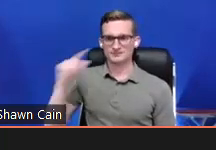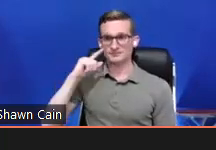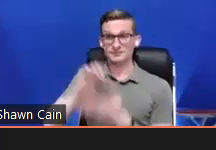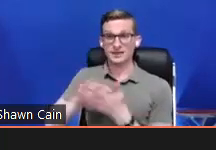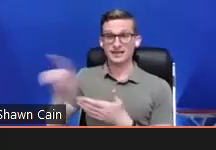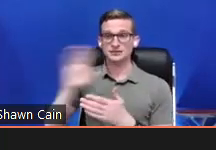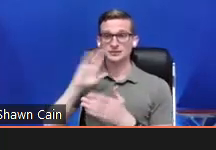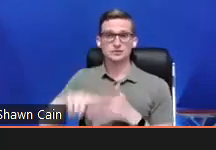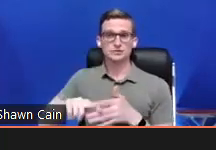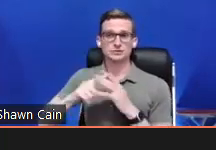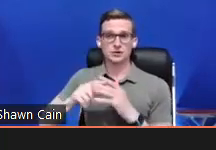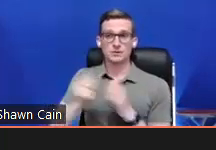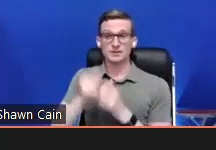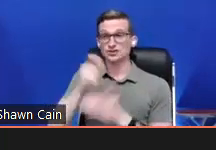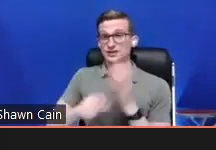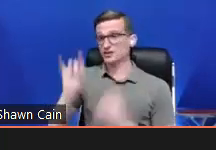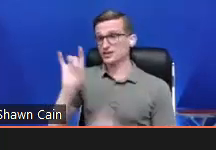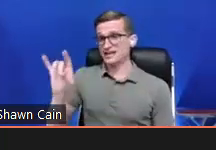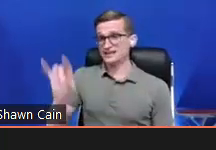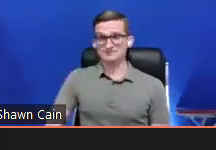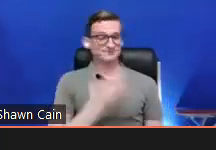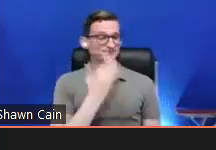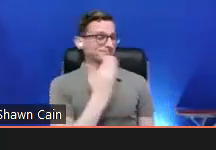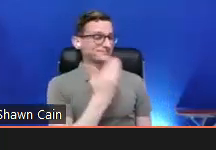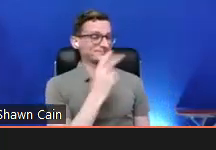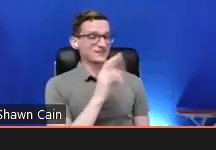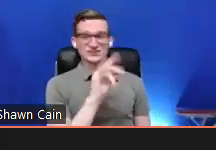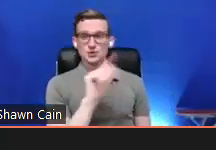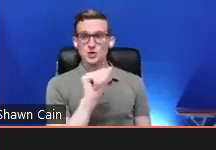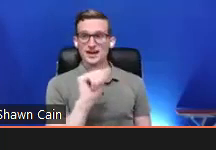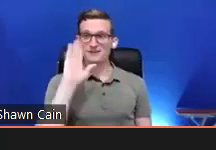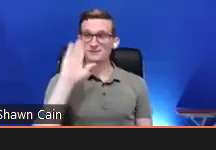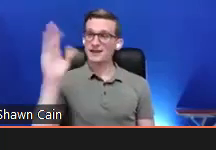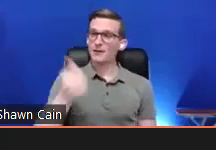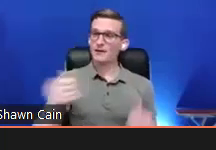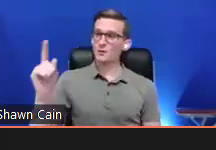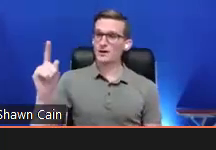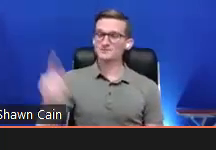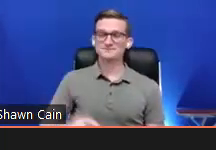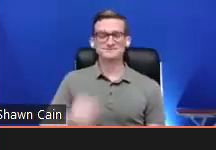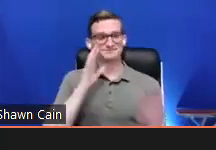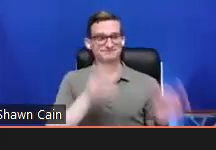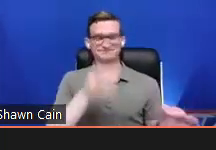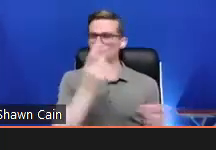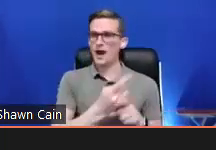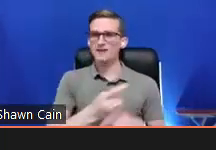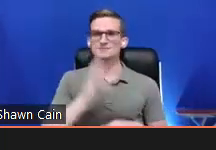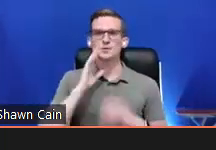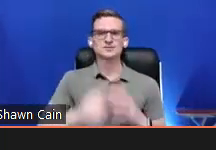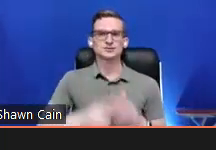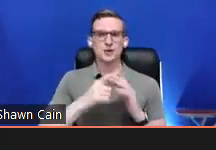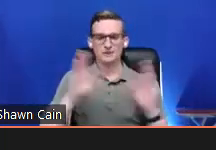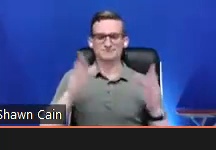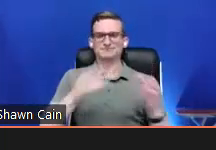with chapter 8. All right, thank you, Victoria, and hello again, everyone. So absolutely right. I'm going to get us started with chapter 8,